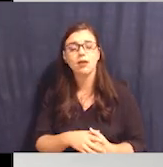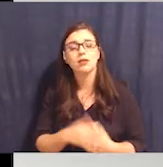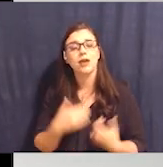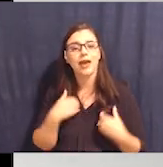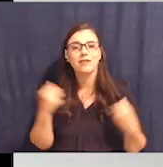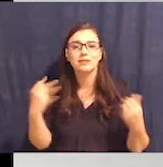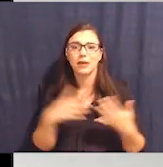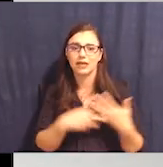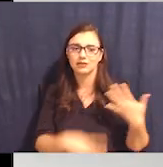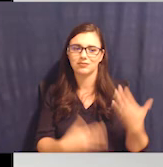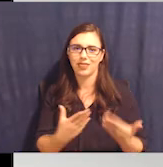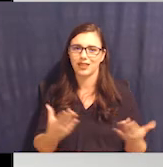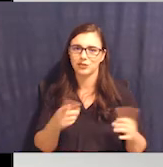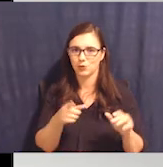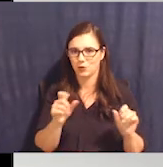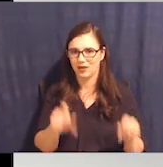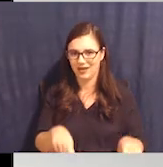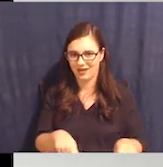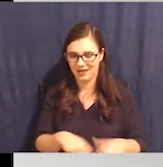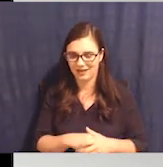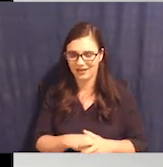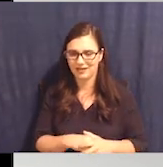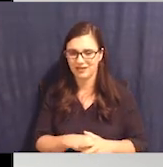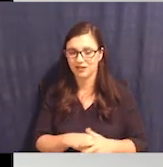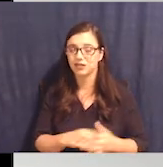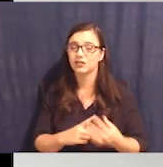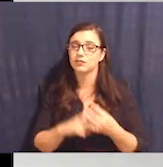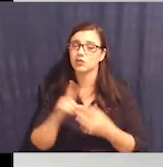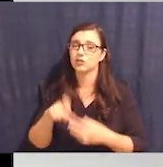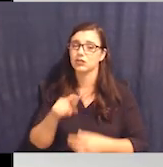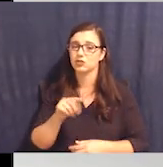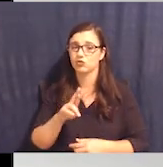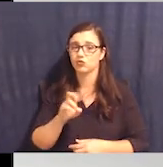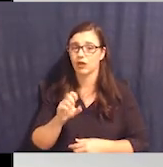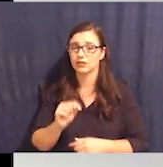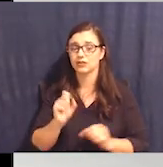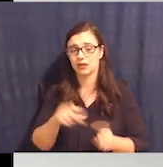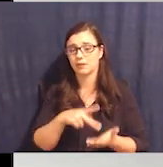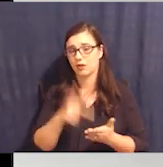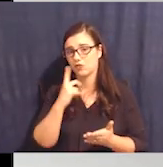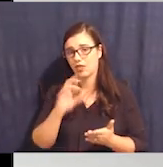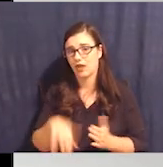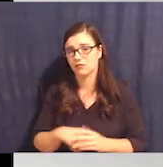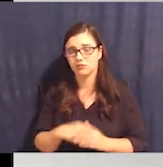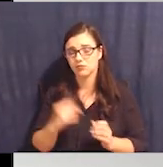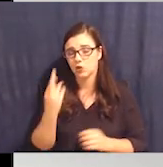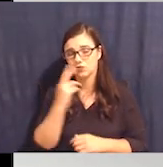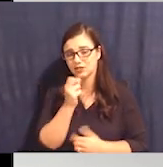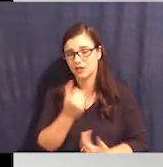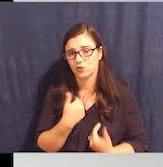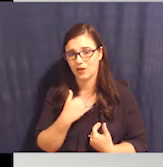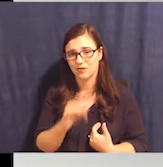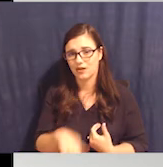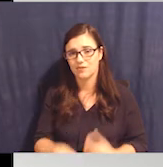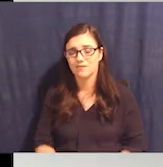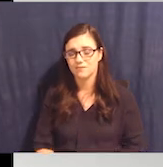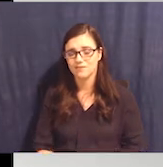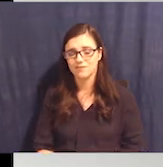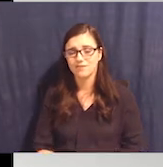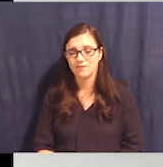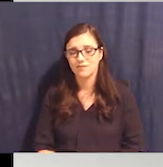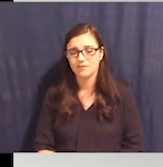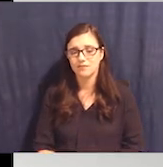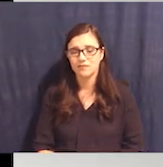that. Have as many things that you can, and your special needs trust can pay for it. So there's no reason not to have